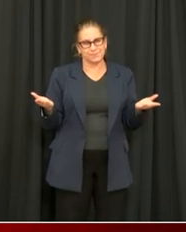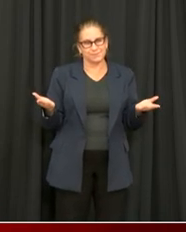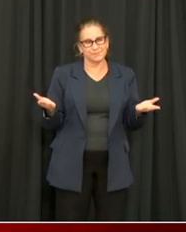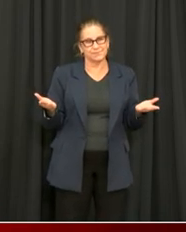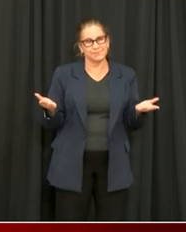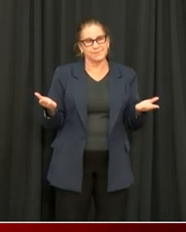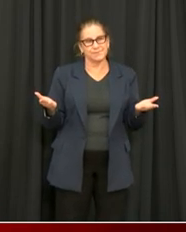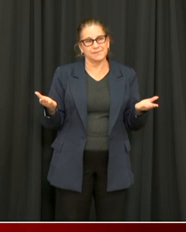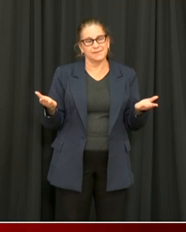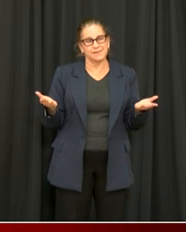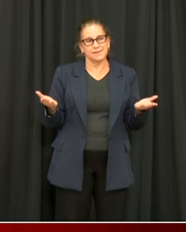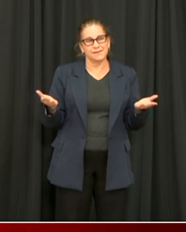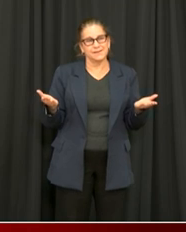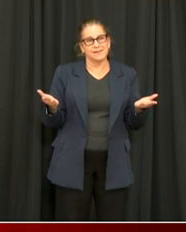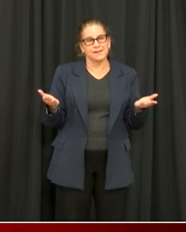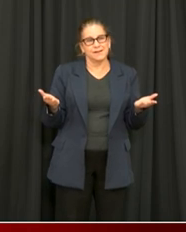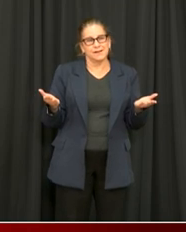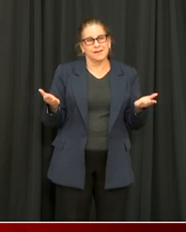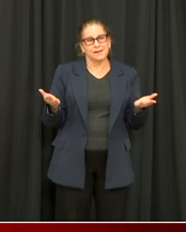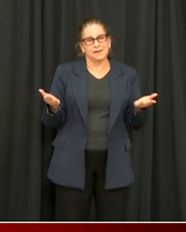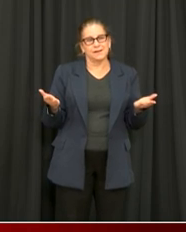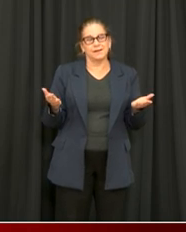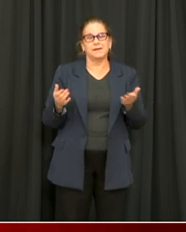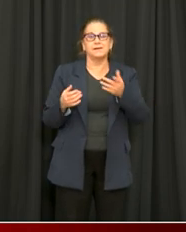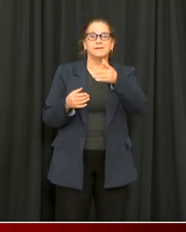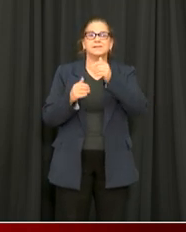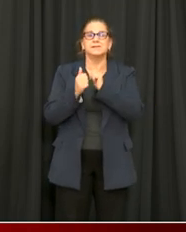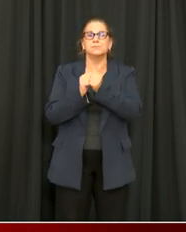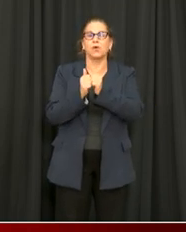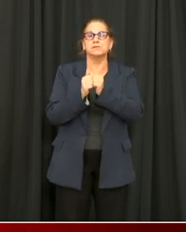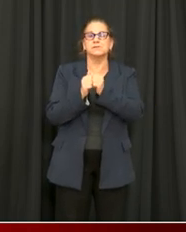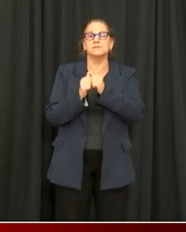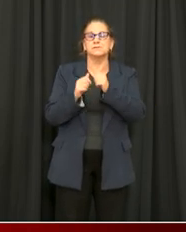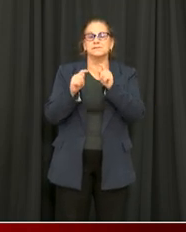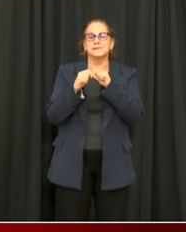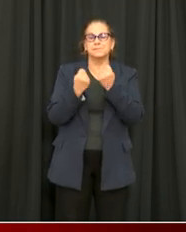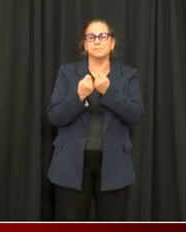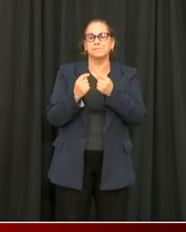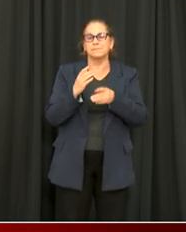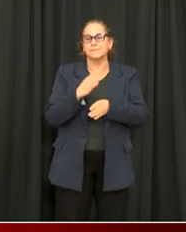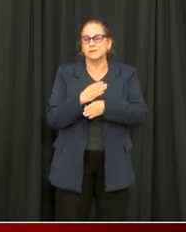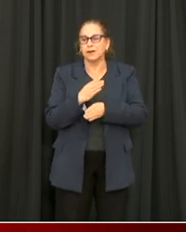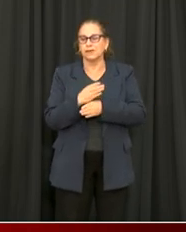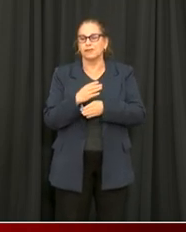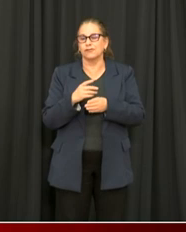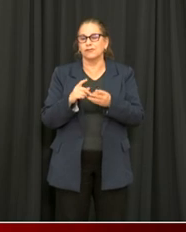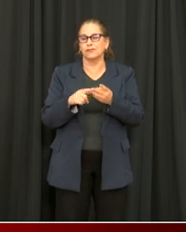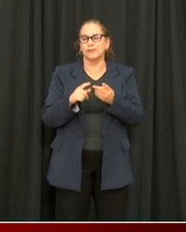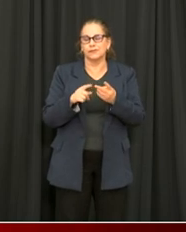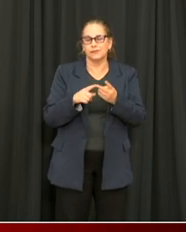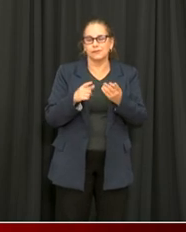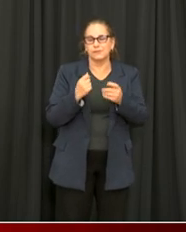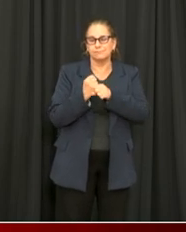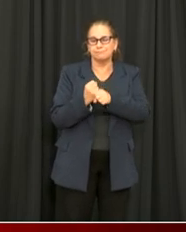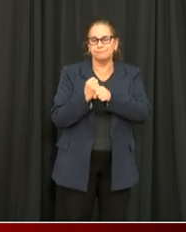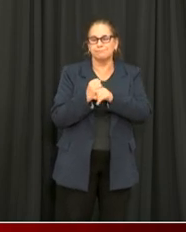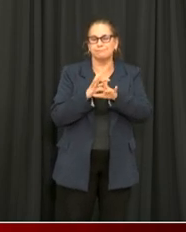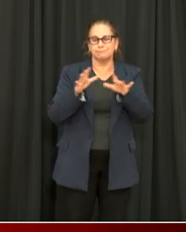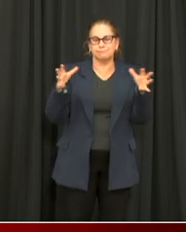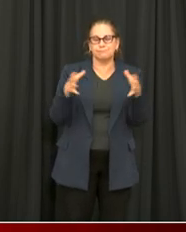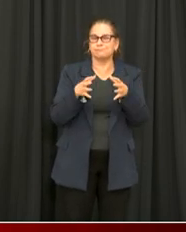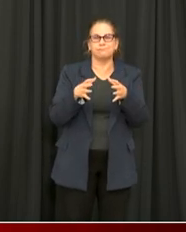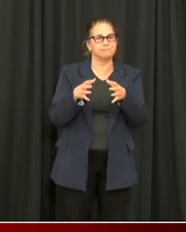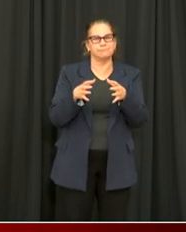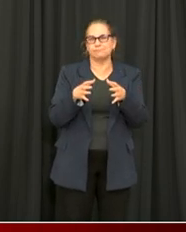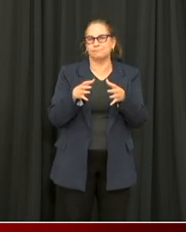league sports, and low to moderate contact sports will be allowed for